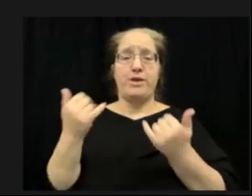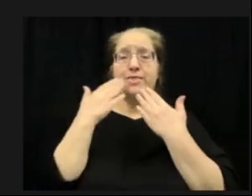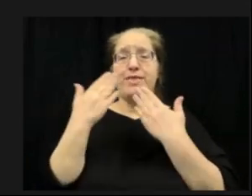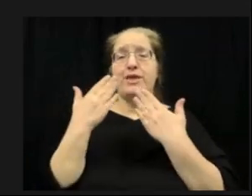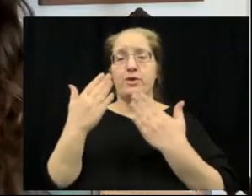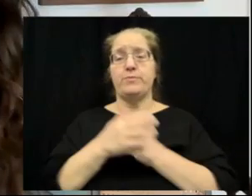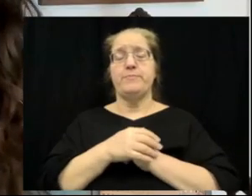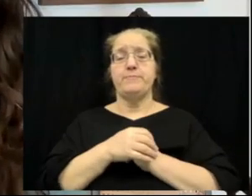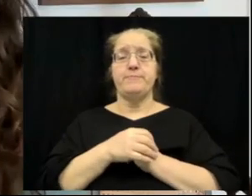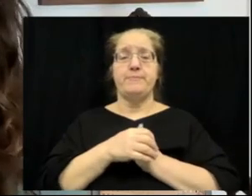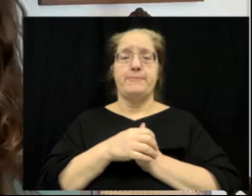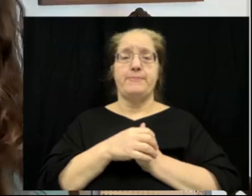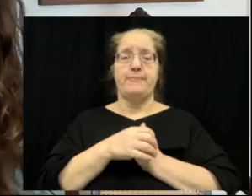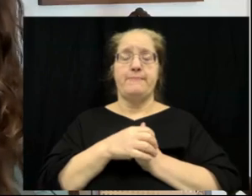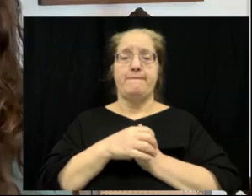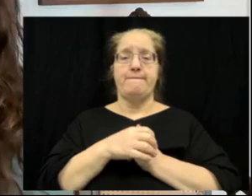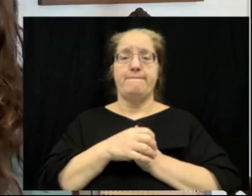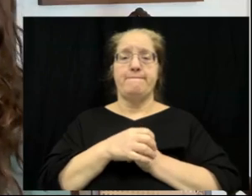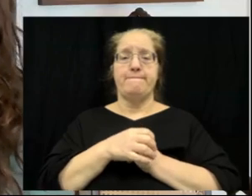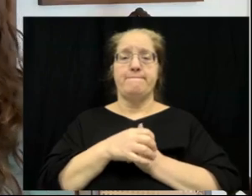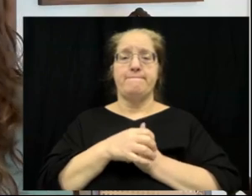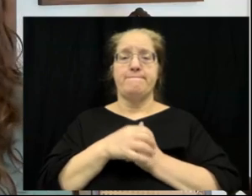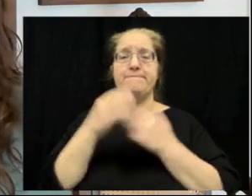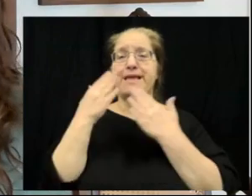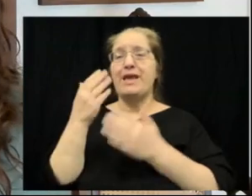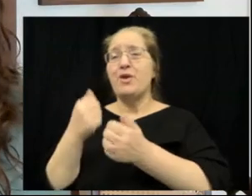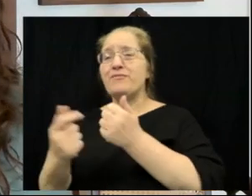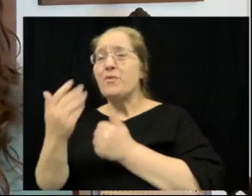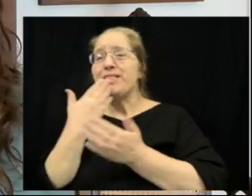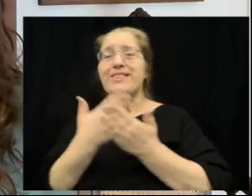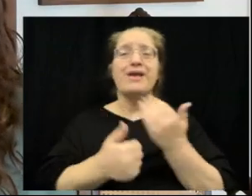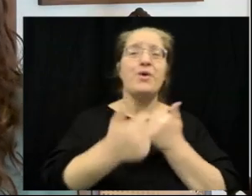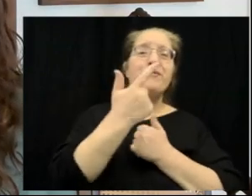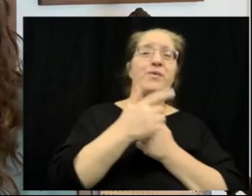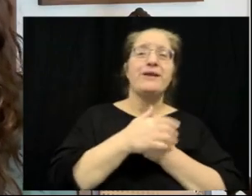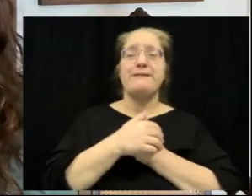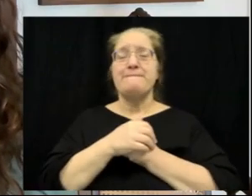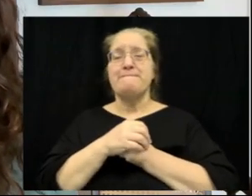Great. Thank you. Thank you, everybody. Thank you, everyone.